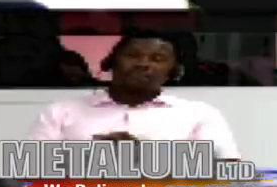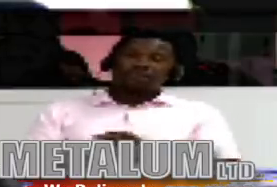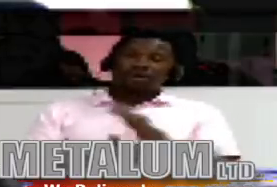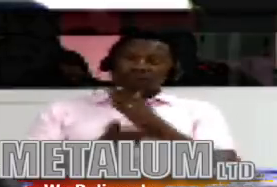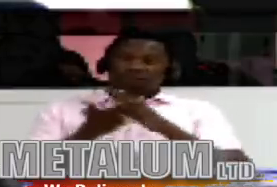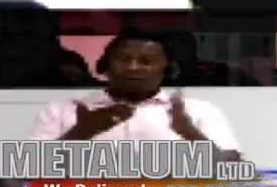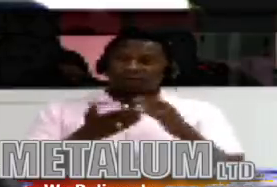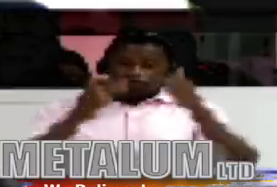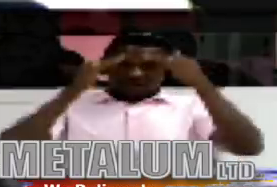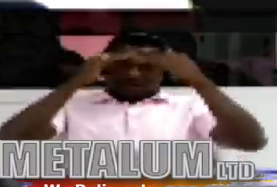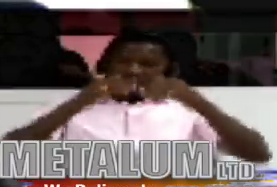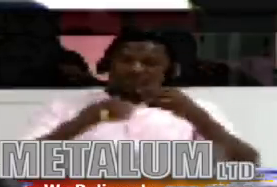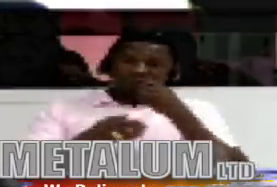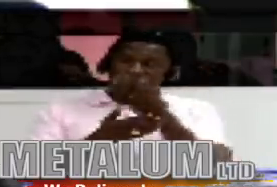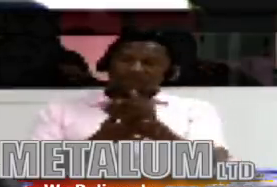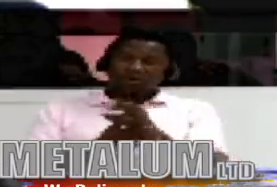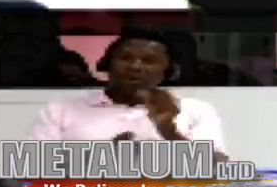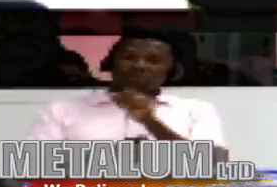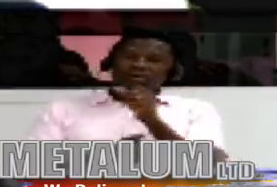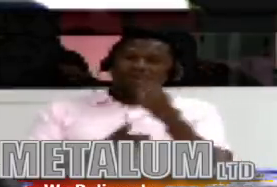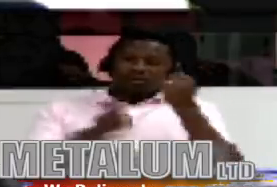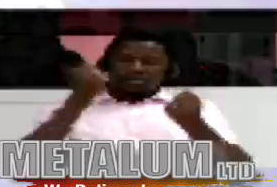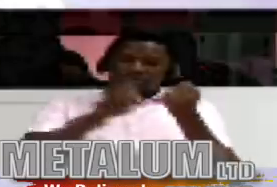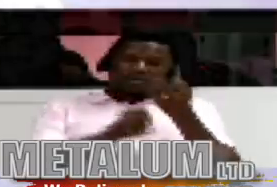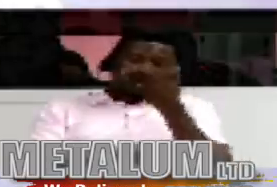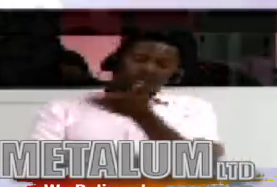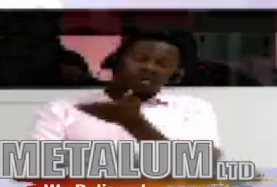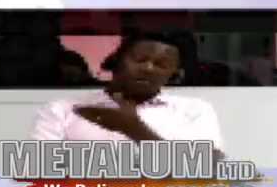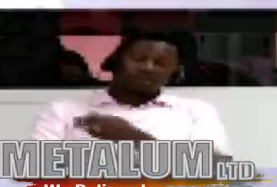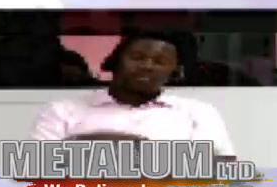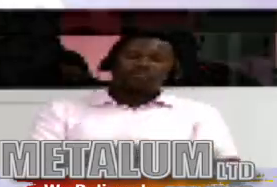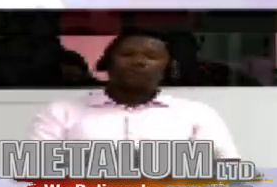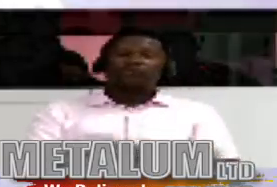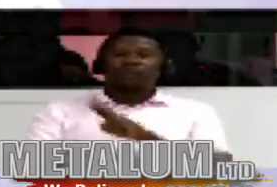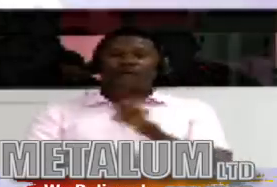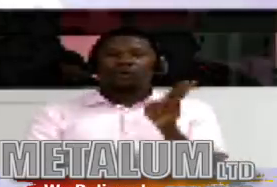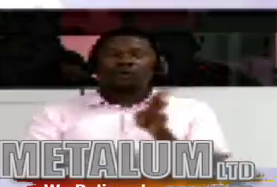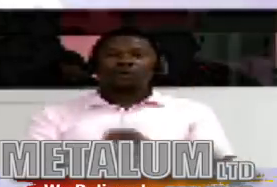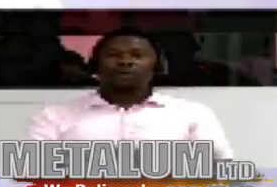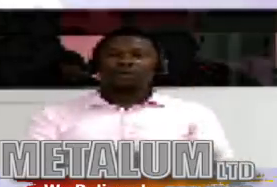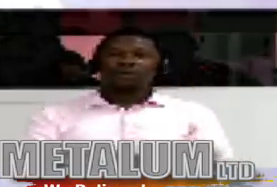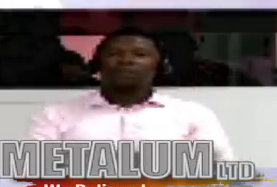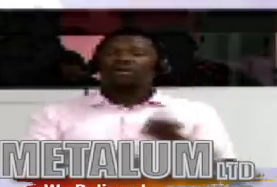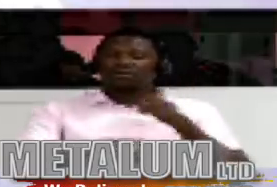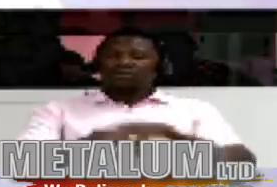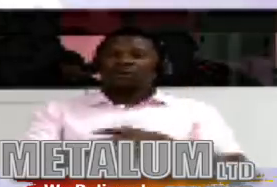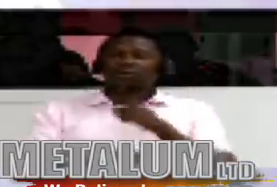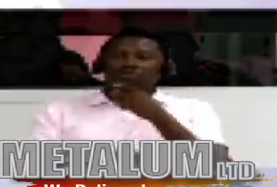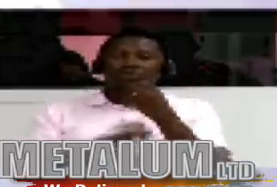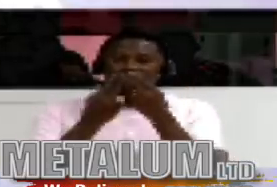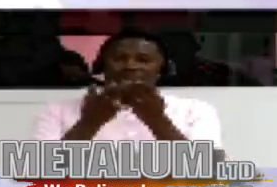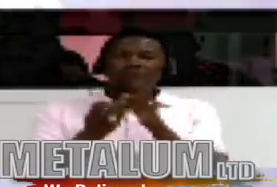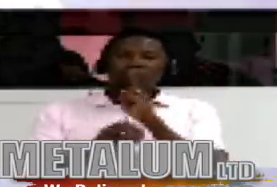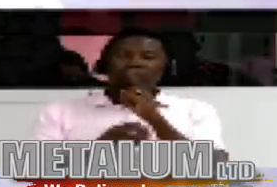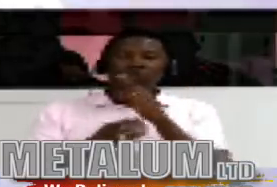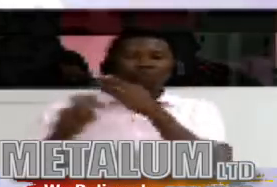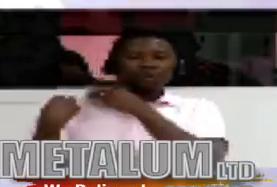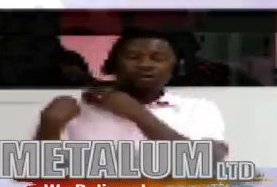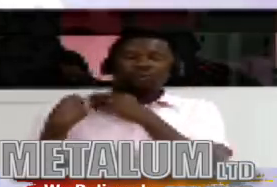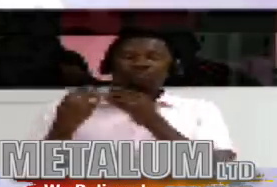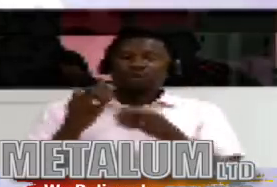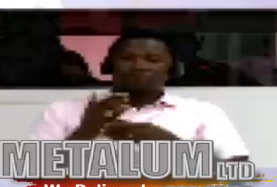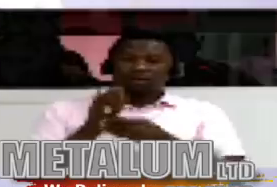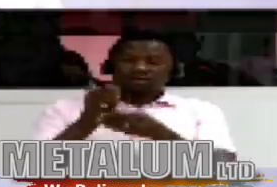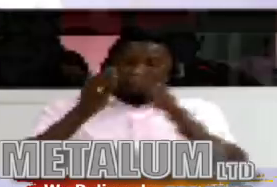you mentioned, were there any other vehicles there? No. At the time, could you tell who was in charge of the soldiers